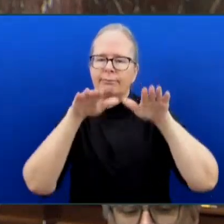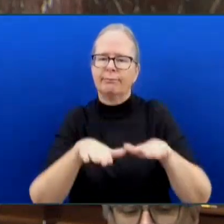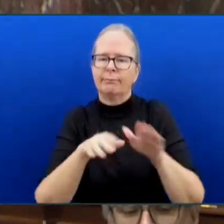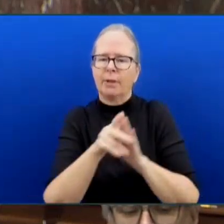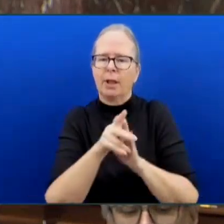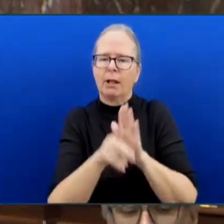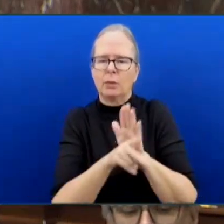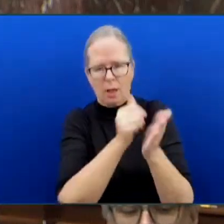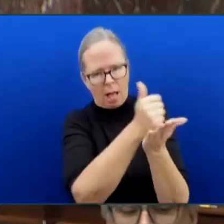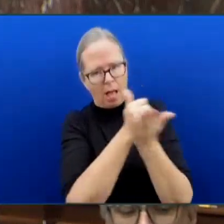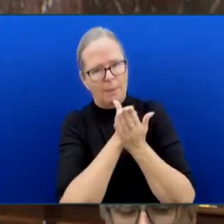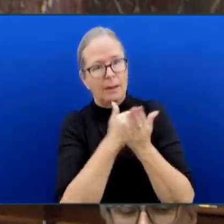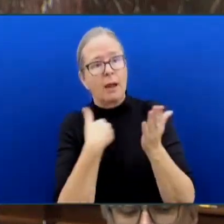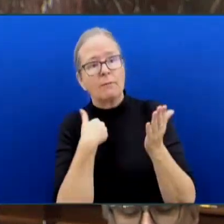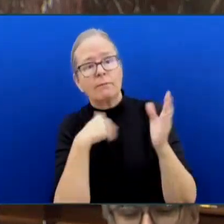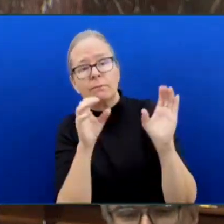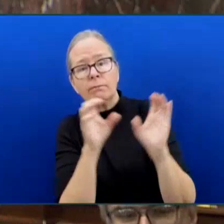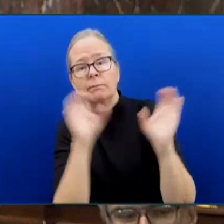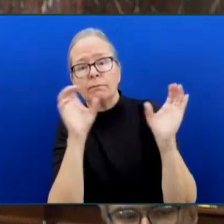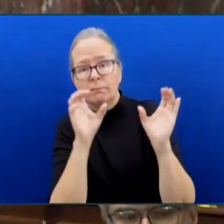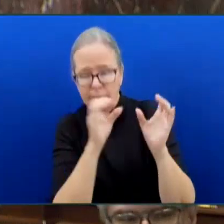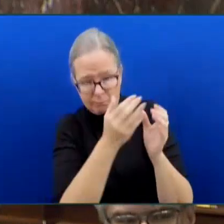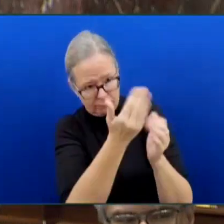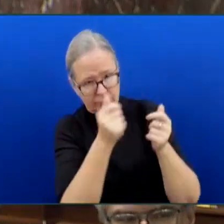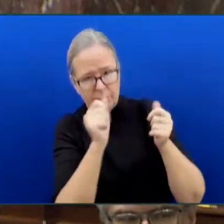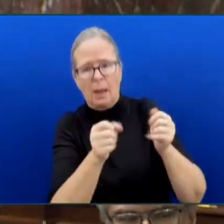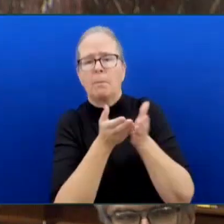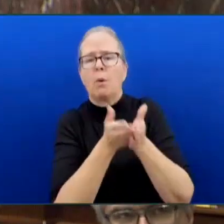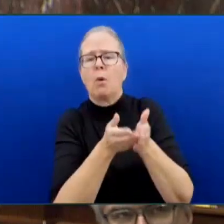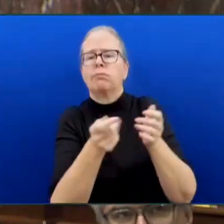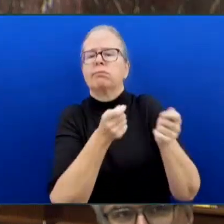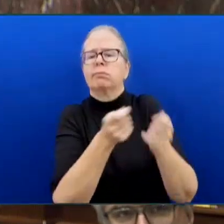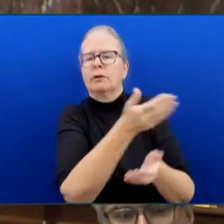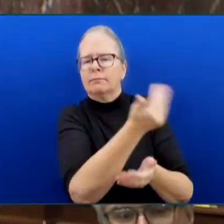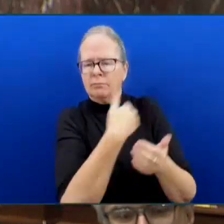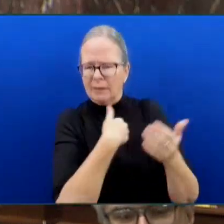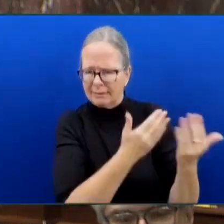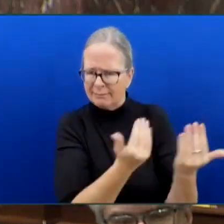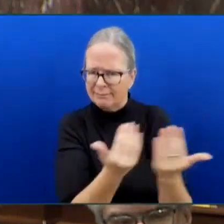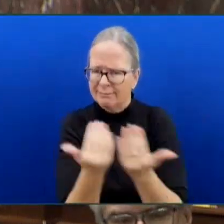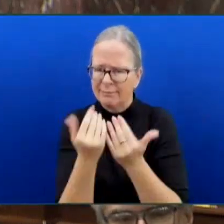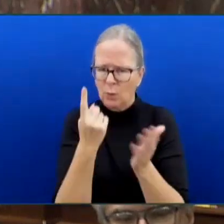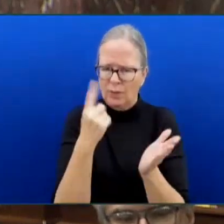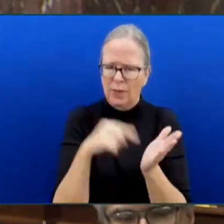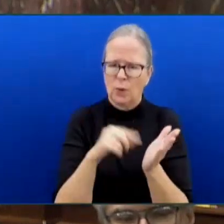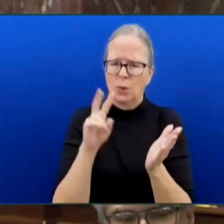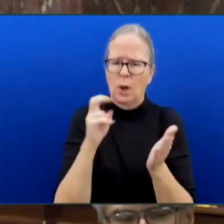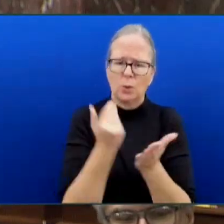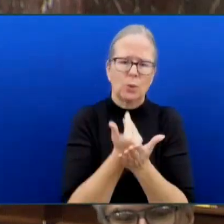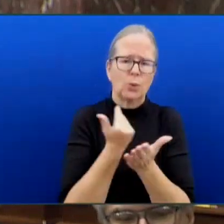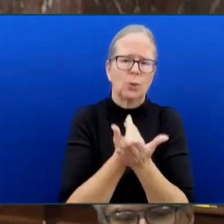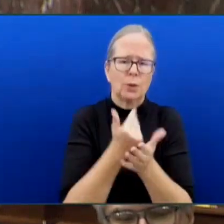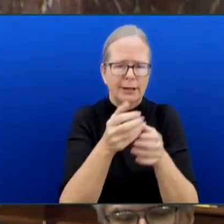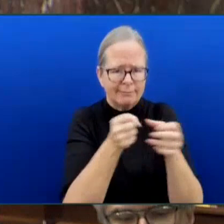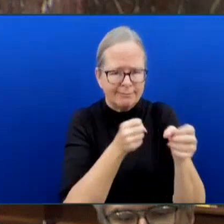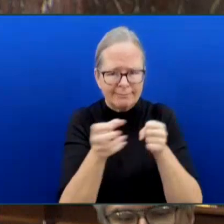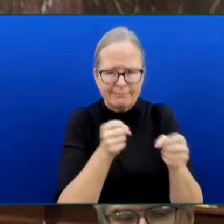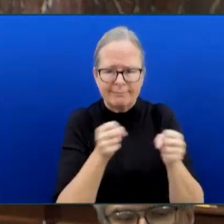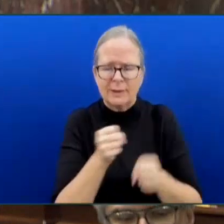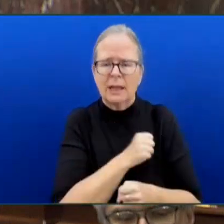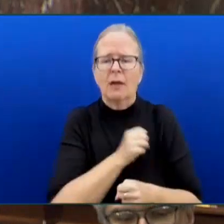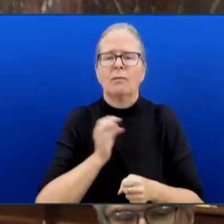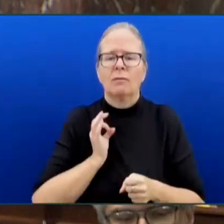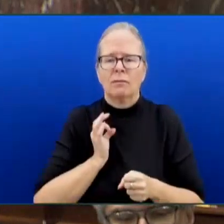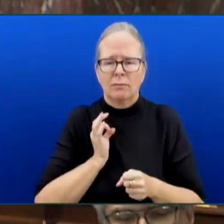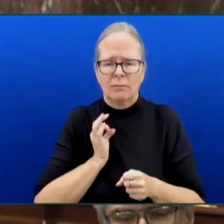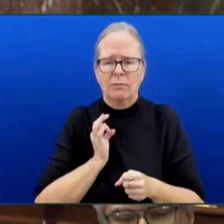We have hired 1,200 new staff for BC Ferries, the largest in its period. We have the Ferry Commissioner who is reviewing right now